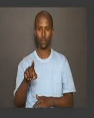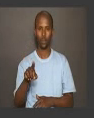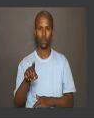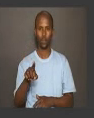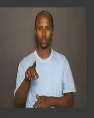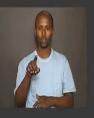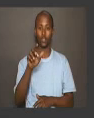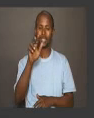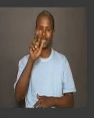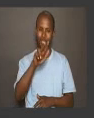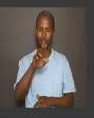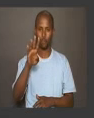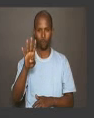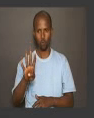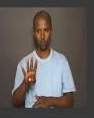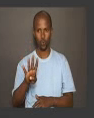21,